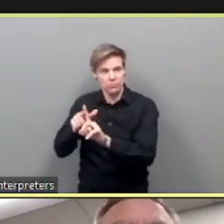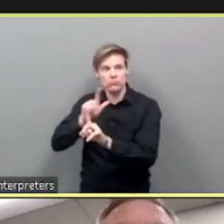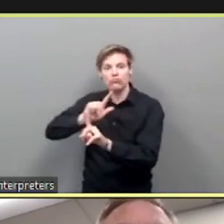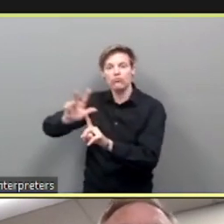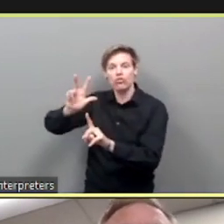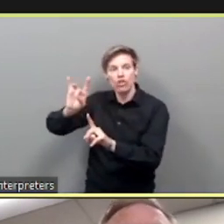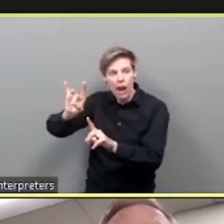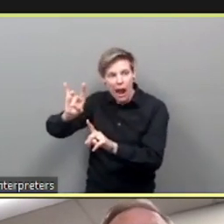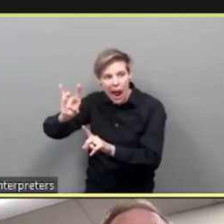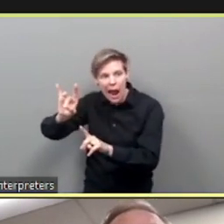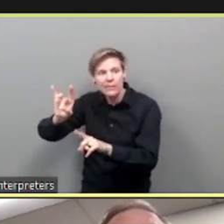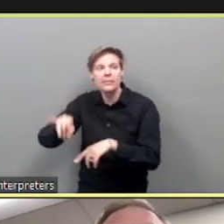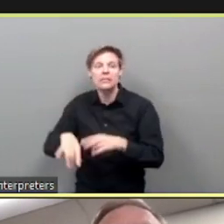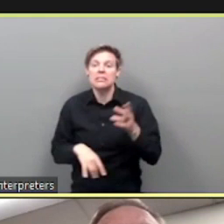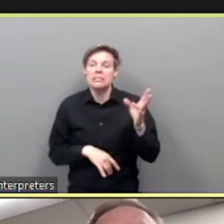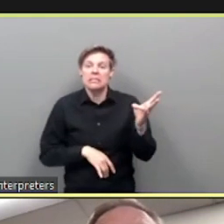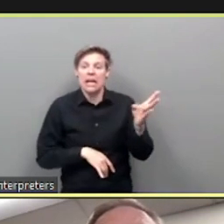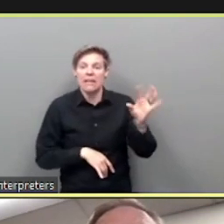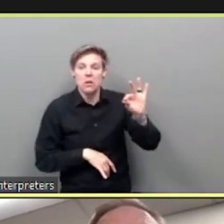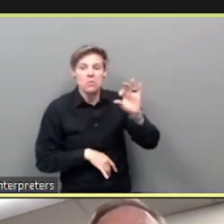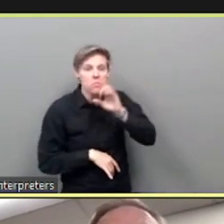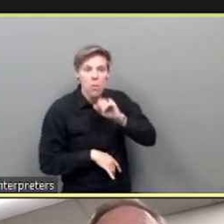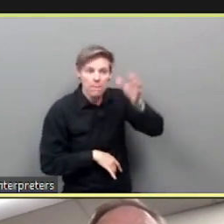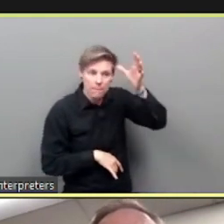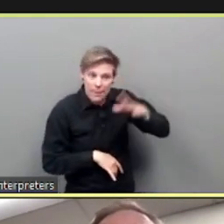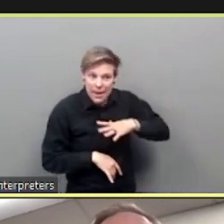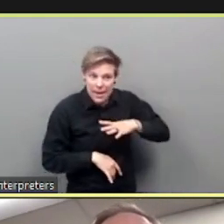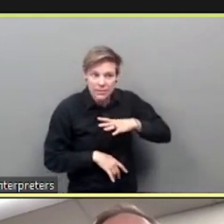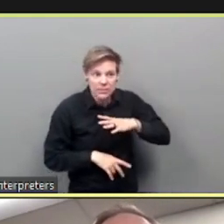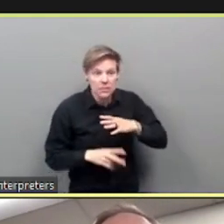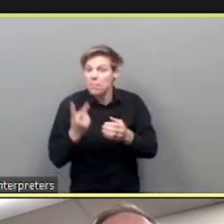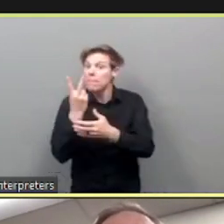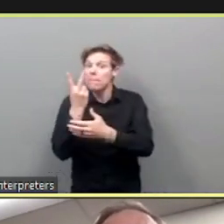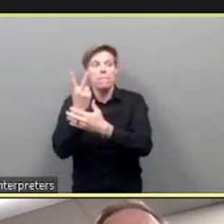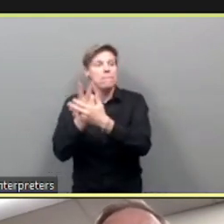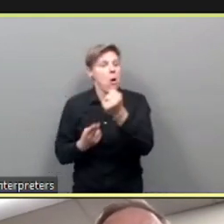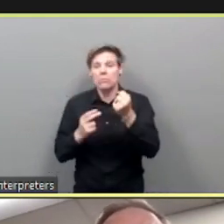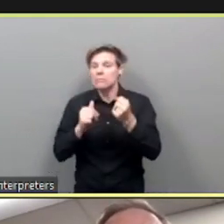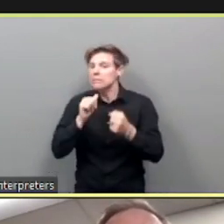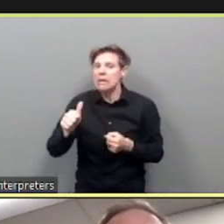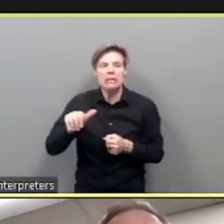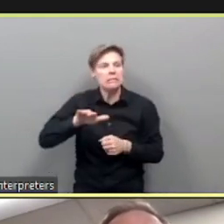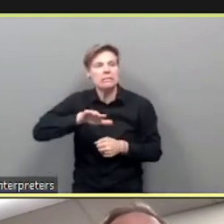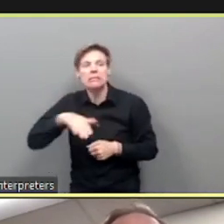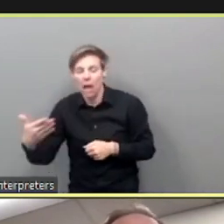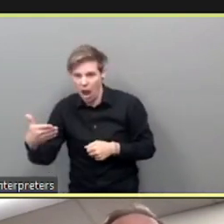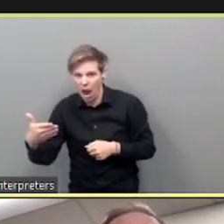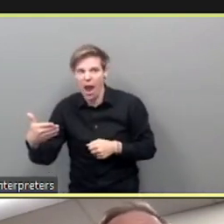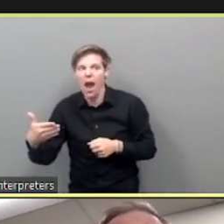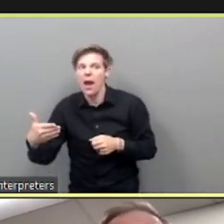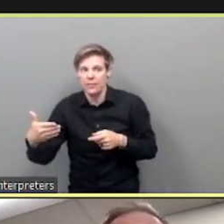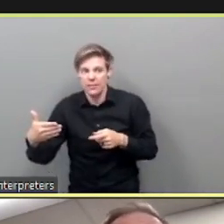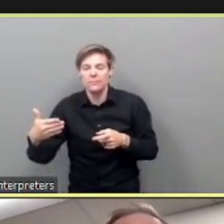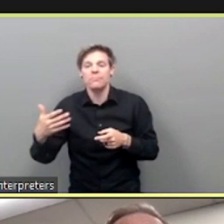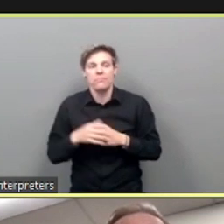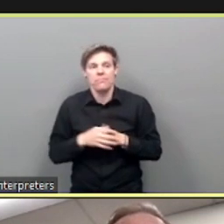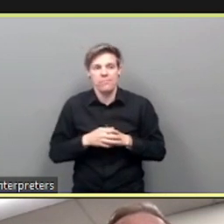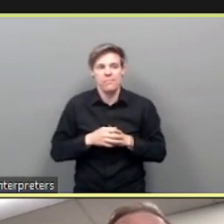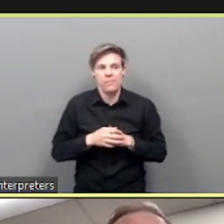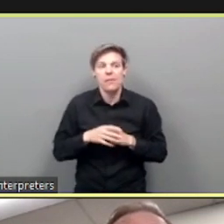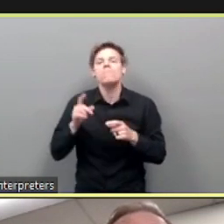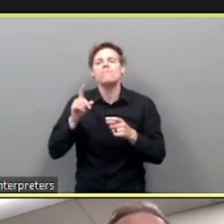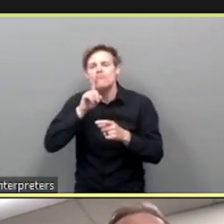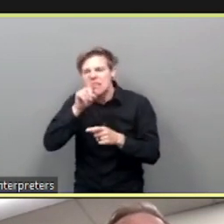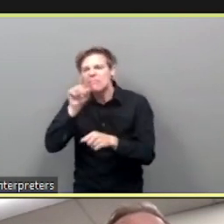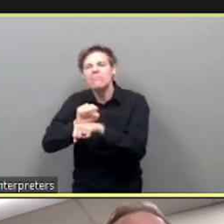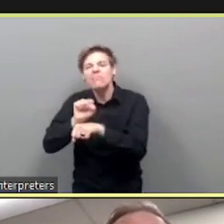cases, they didn't die purely of an ivermectin overdose. The cause of their death was really COVID, multiple